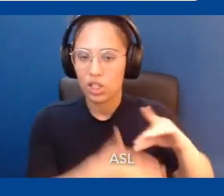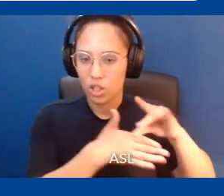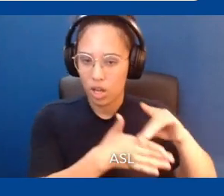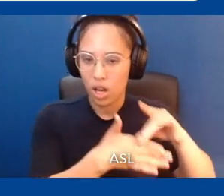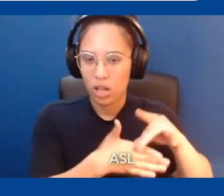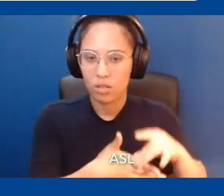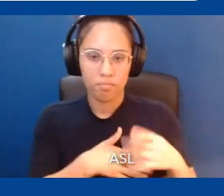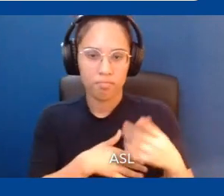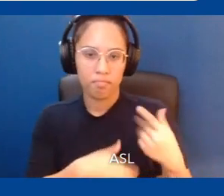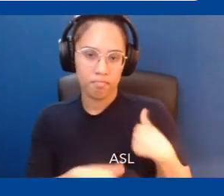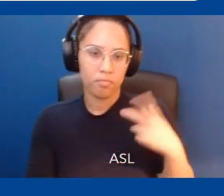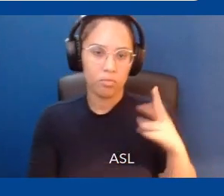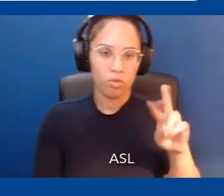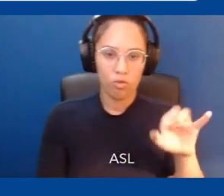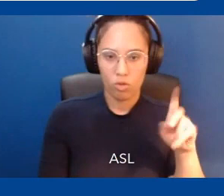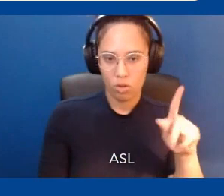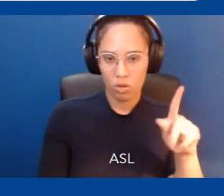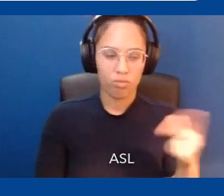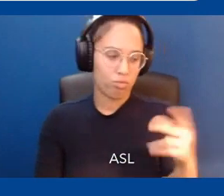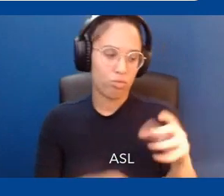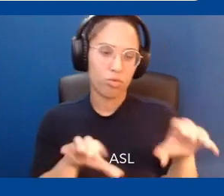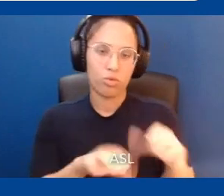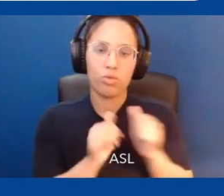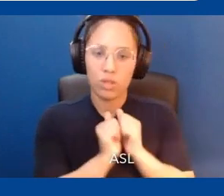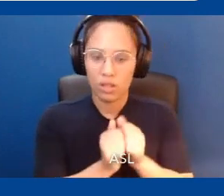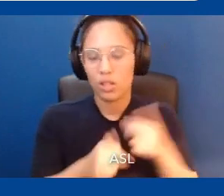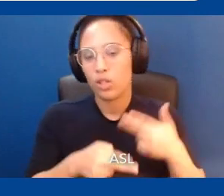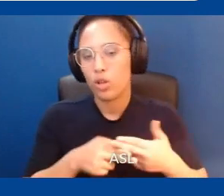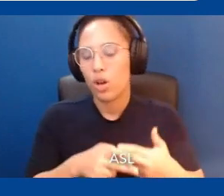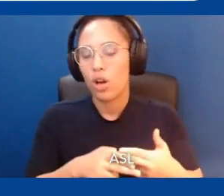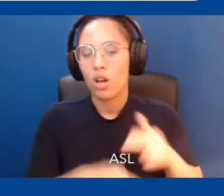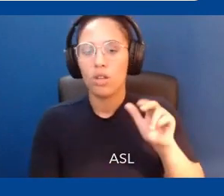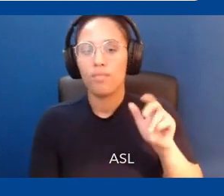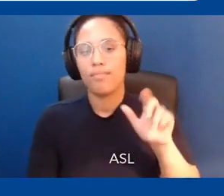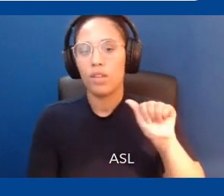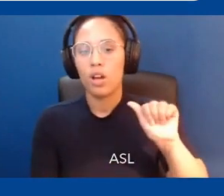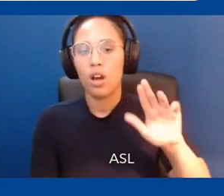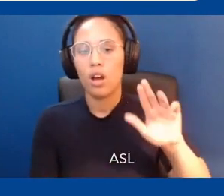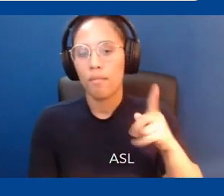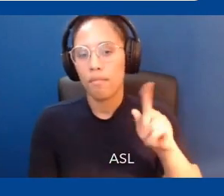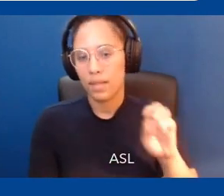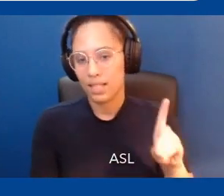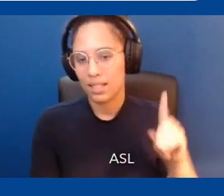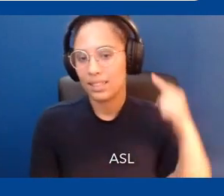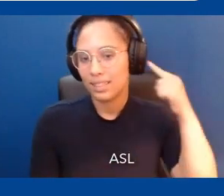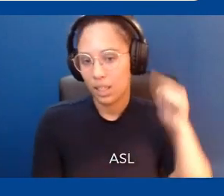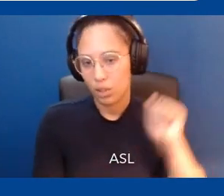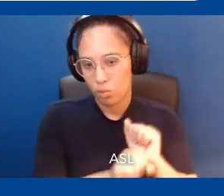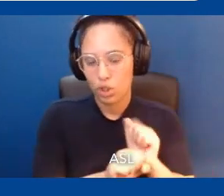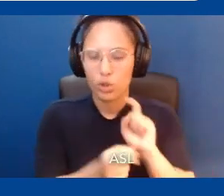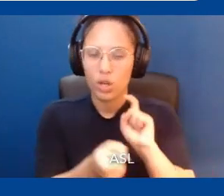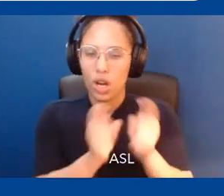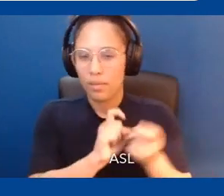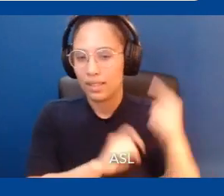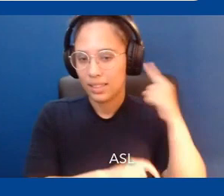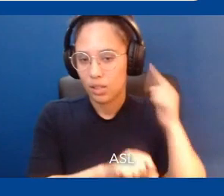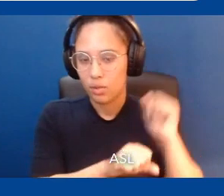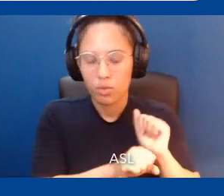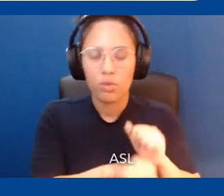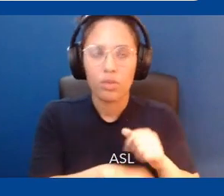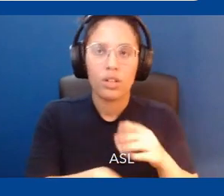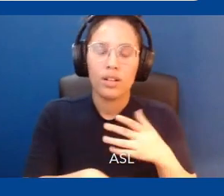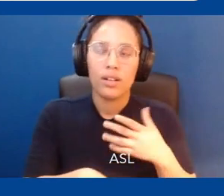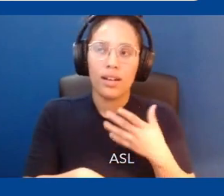it's has the form of a film. It functions as a film. It was composed for the cinema as a sound